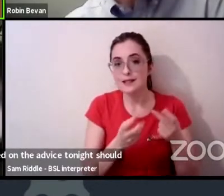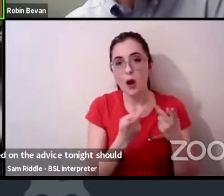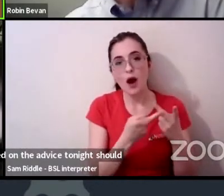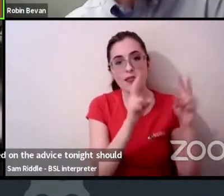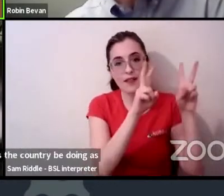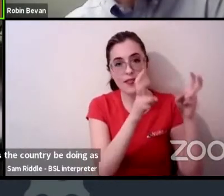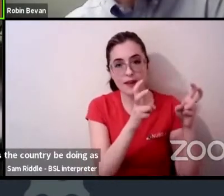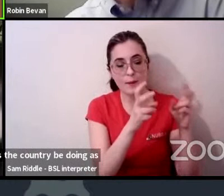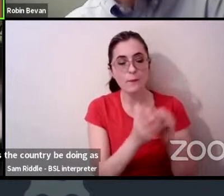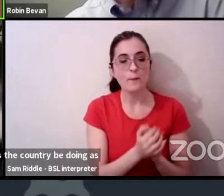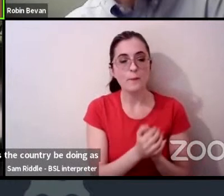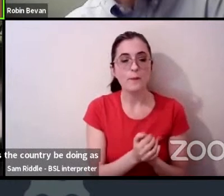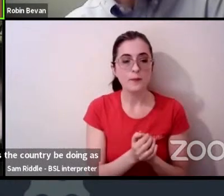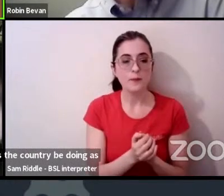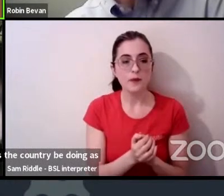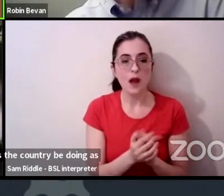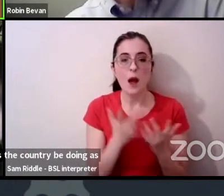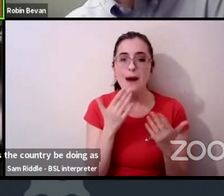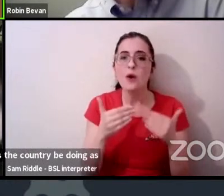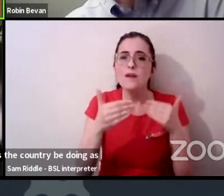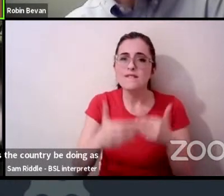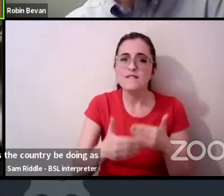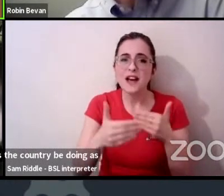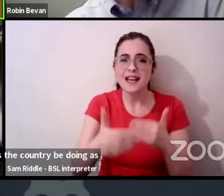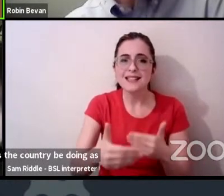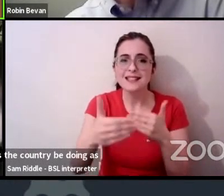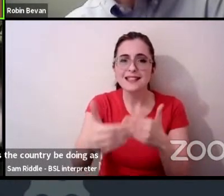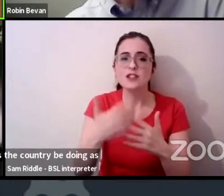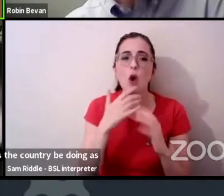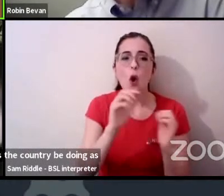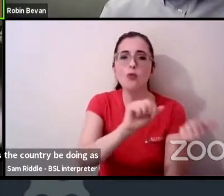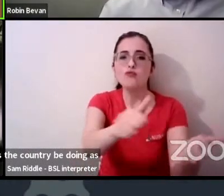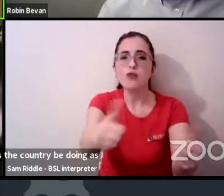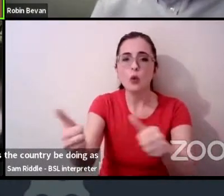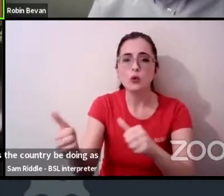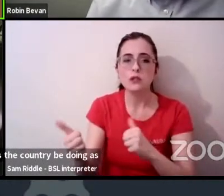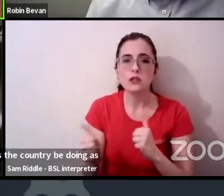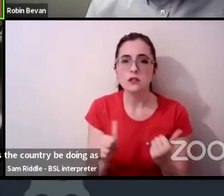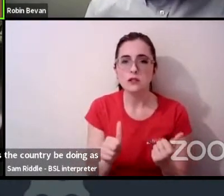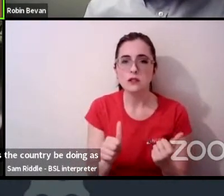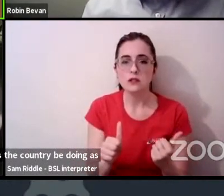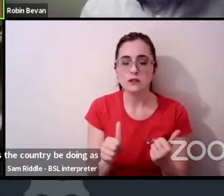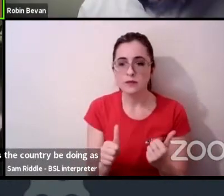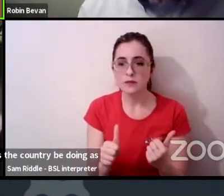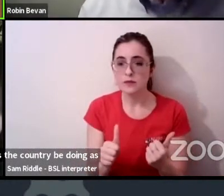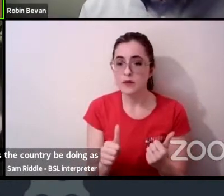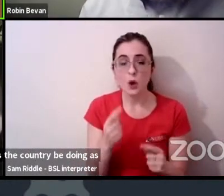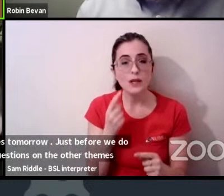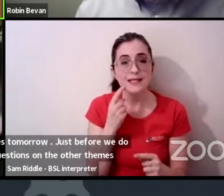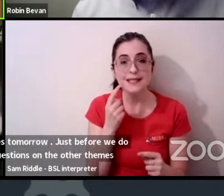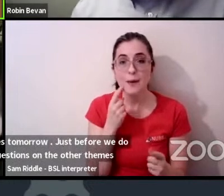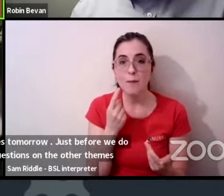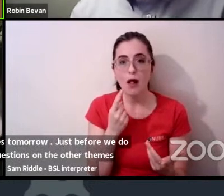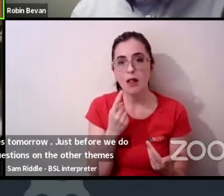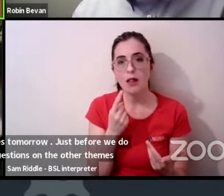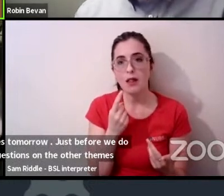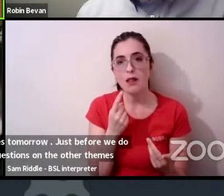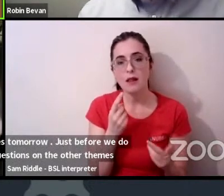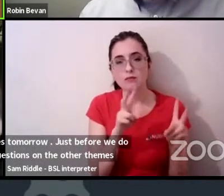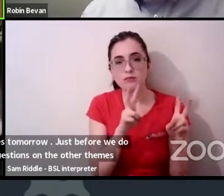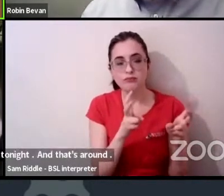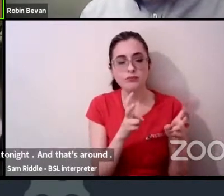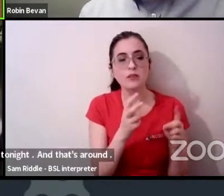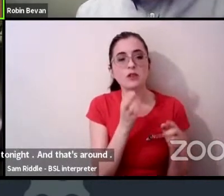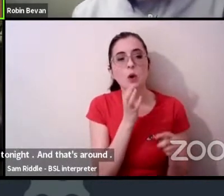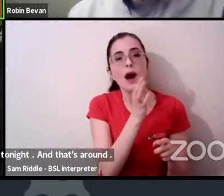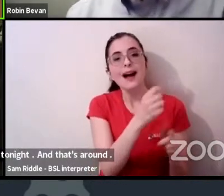that's around phasing or rotated returns. And the questions are very simply phrased. I'm going to come to you, Kevin, on rotas